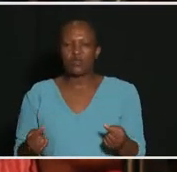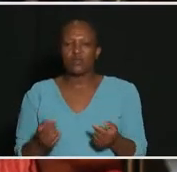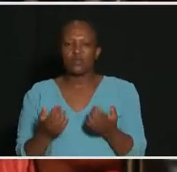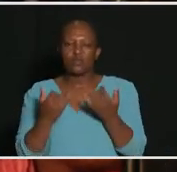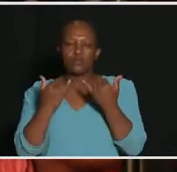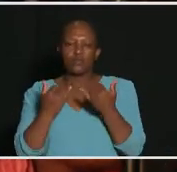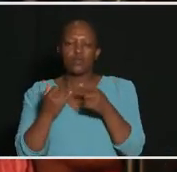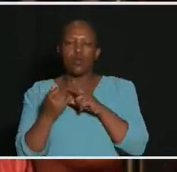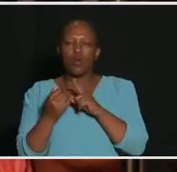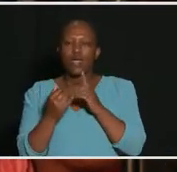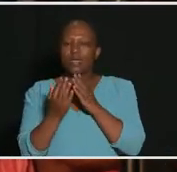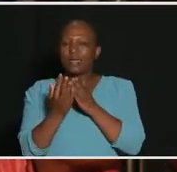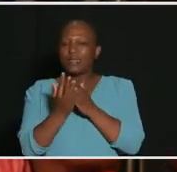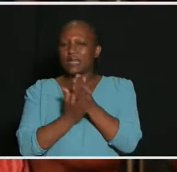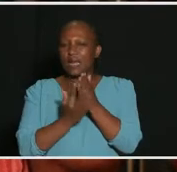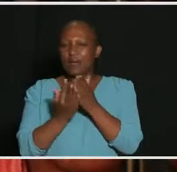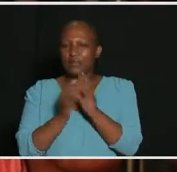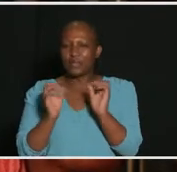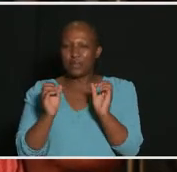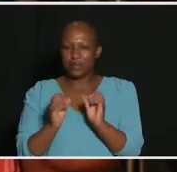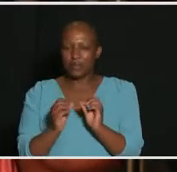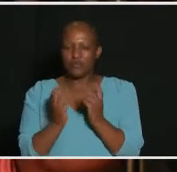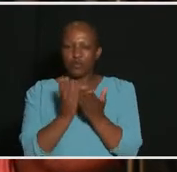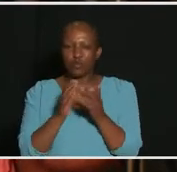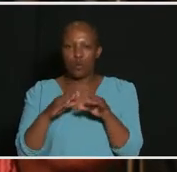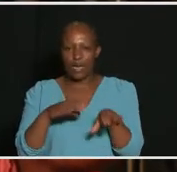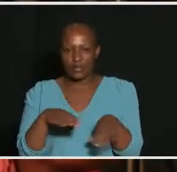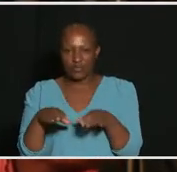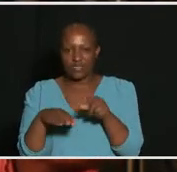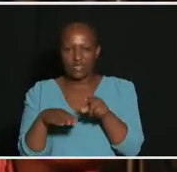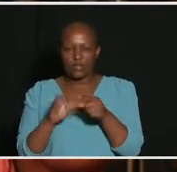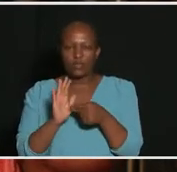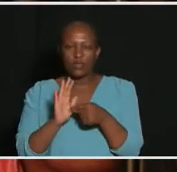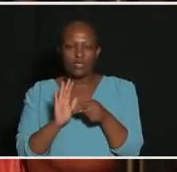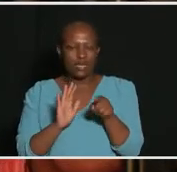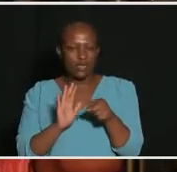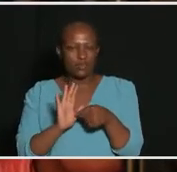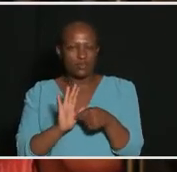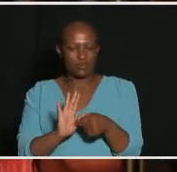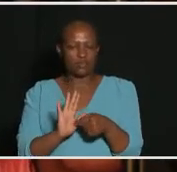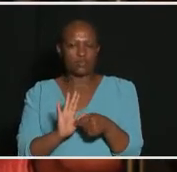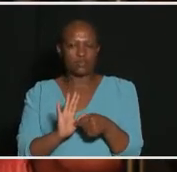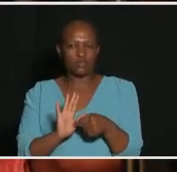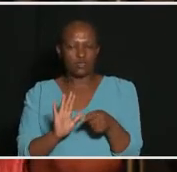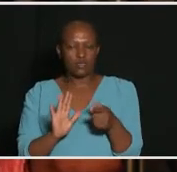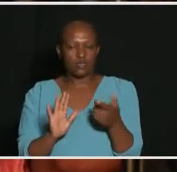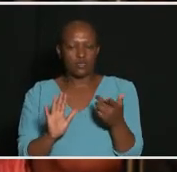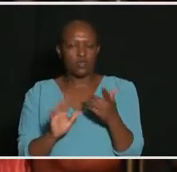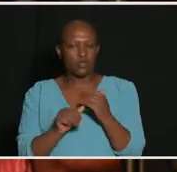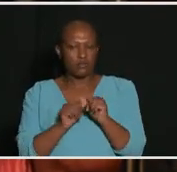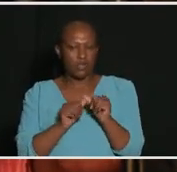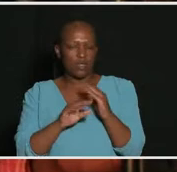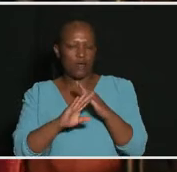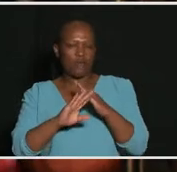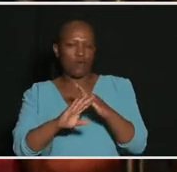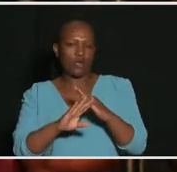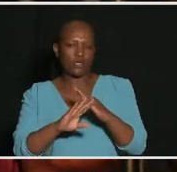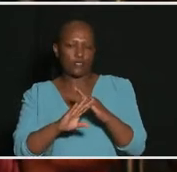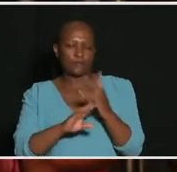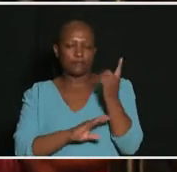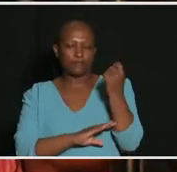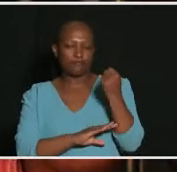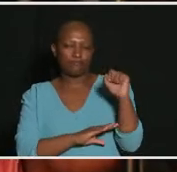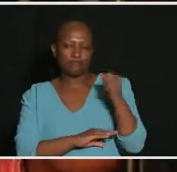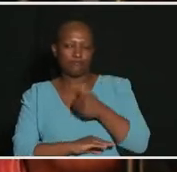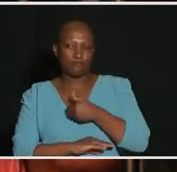of uninterrupted and unhindered schooling activity surely it makes them sense to rather avoid disagreeing